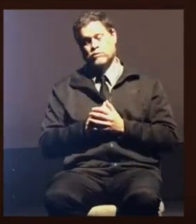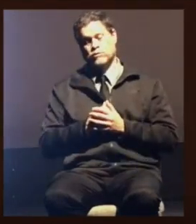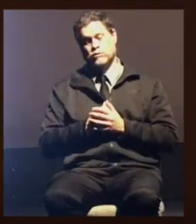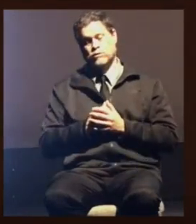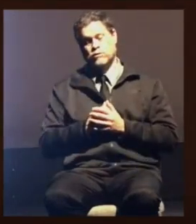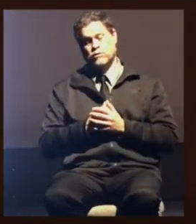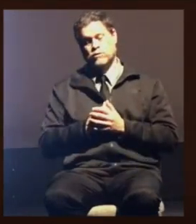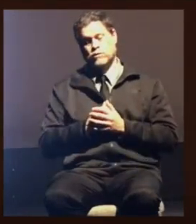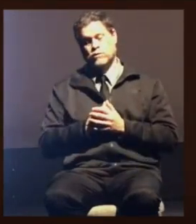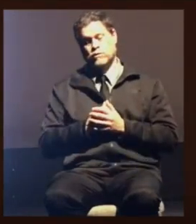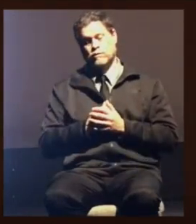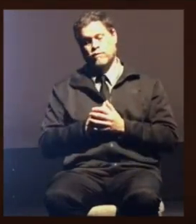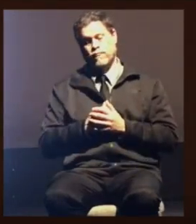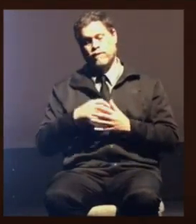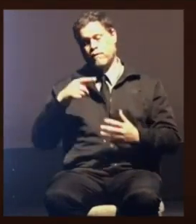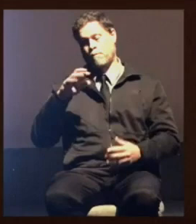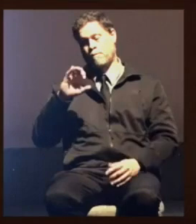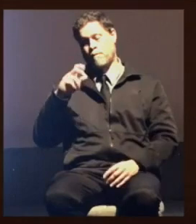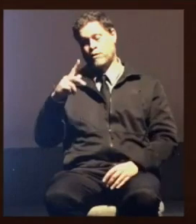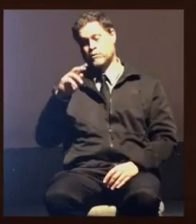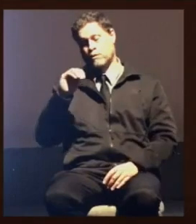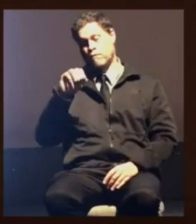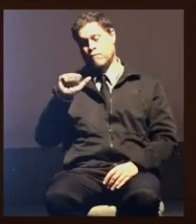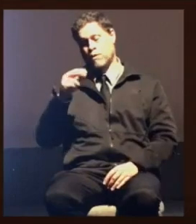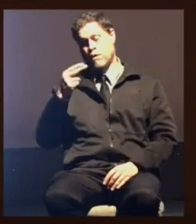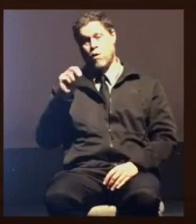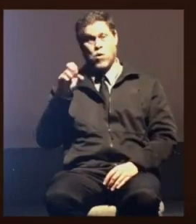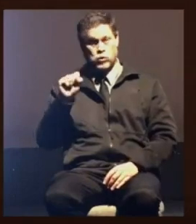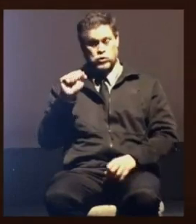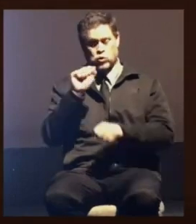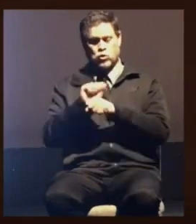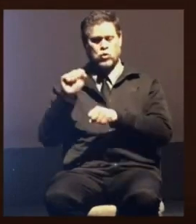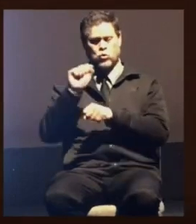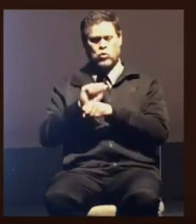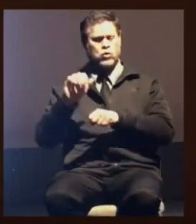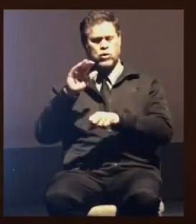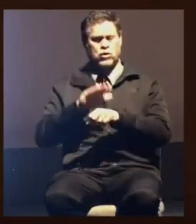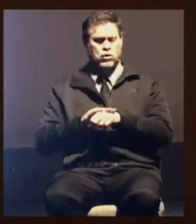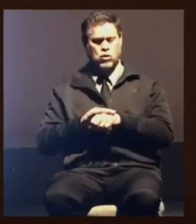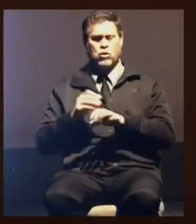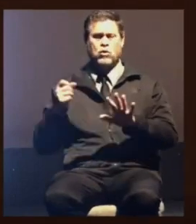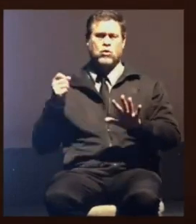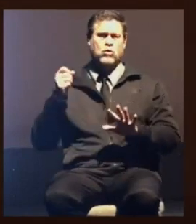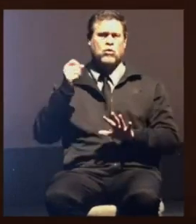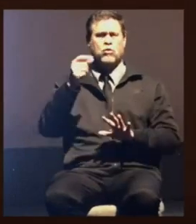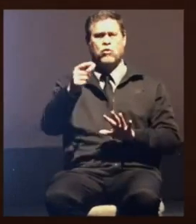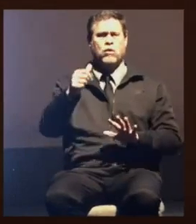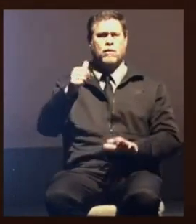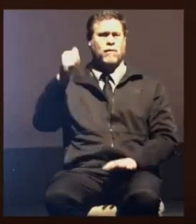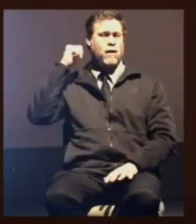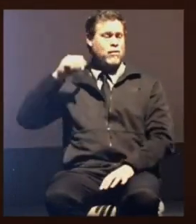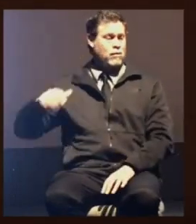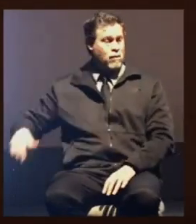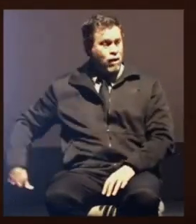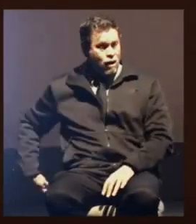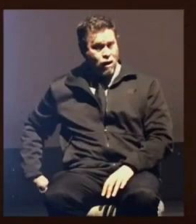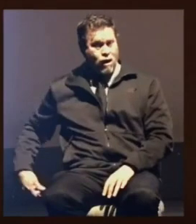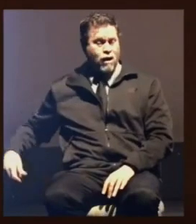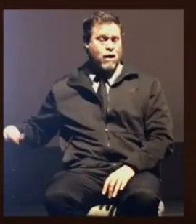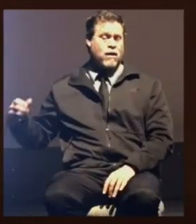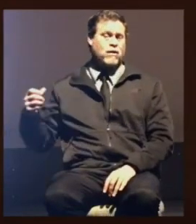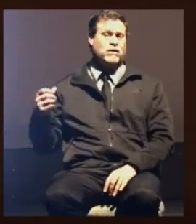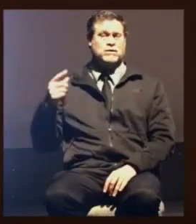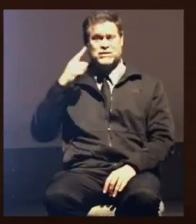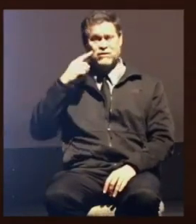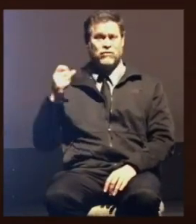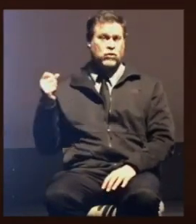can credit Patrick Mahomes with a lot of this, they're working on throwing the ball behind their back or see if